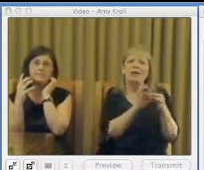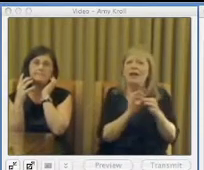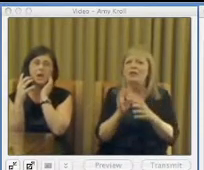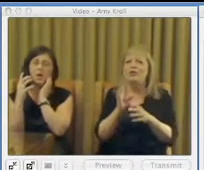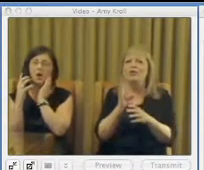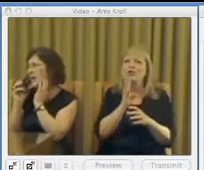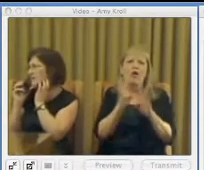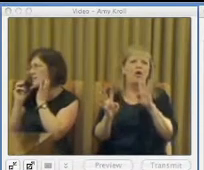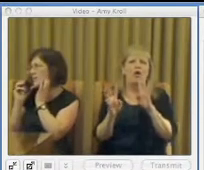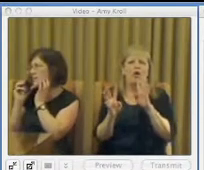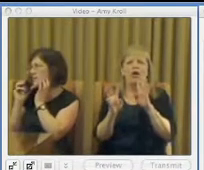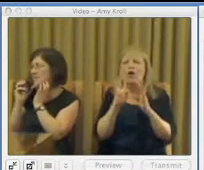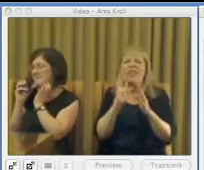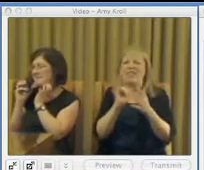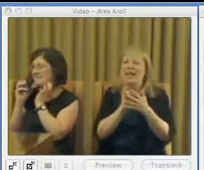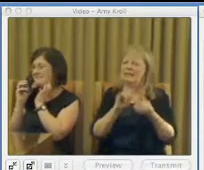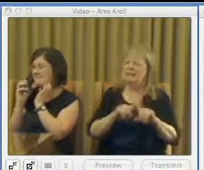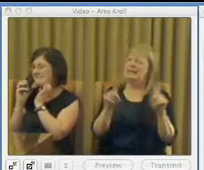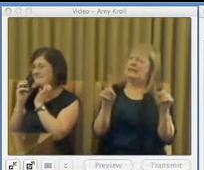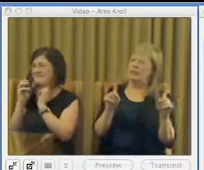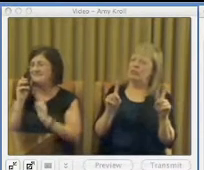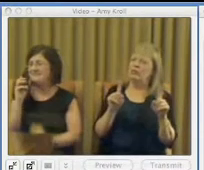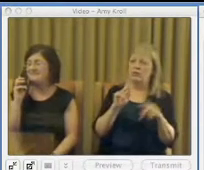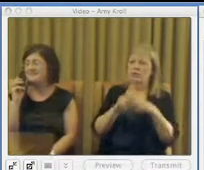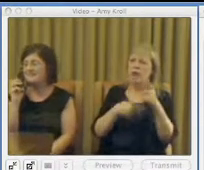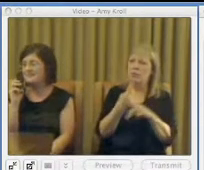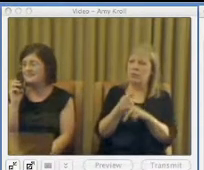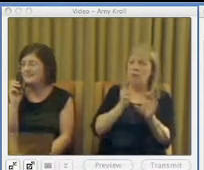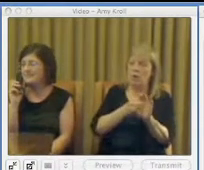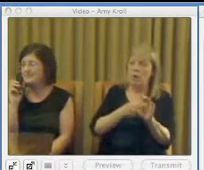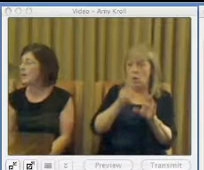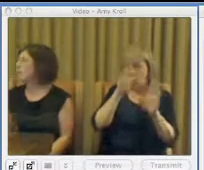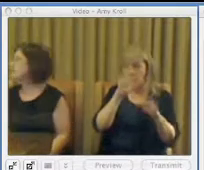participation. I hope that answers the question.